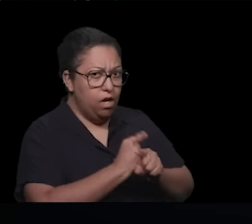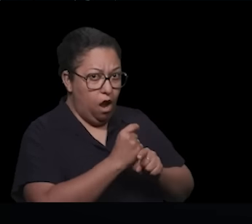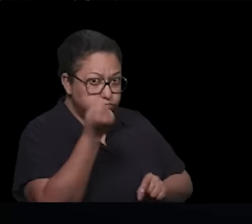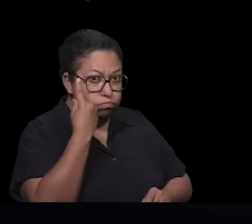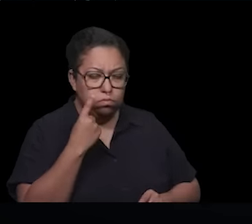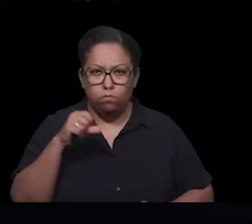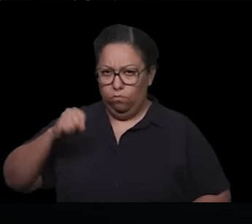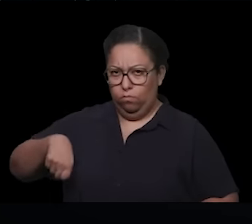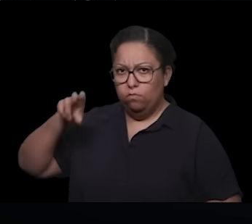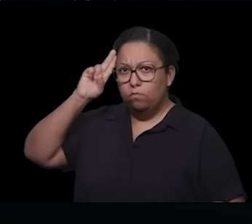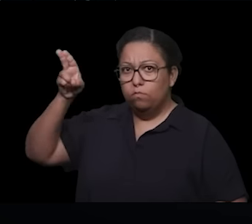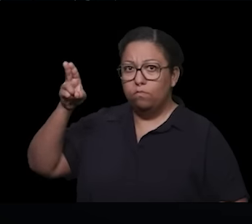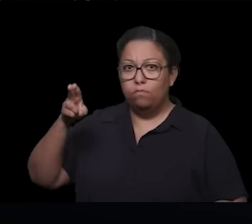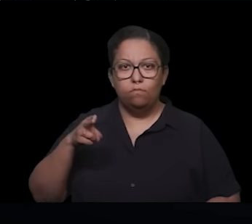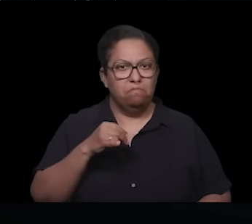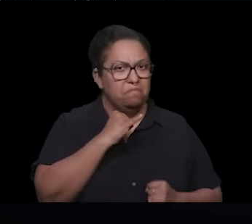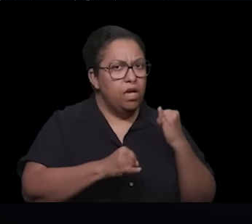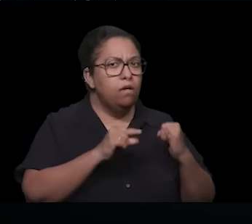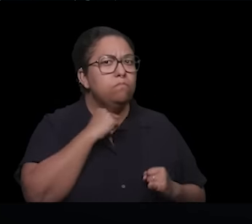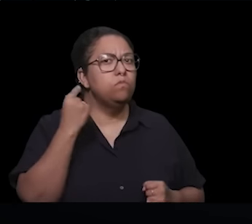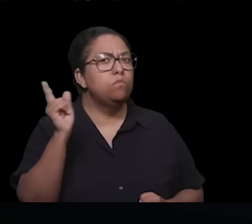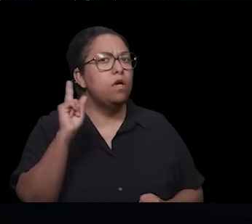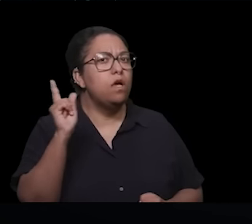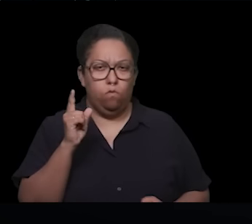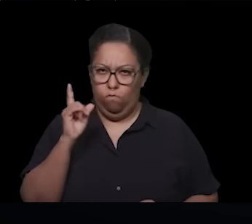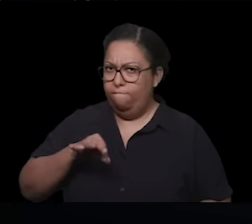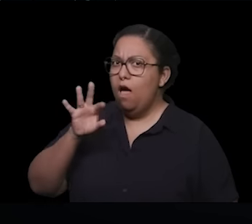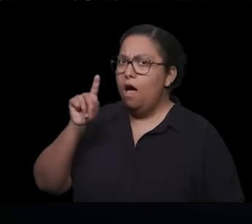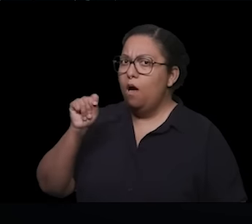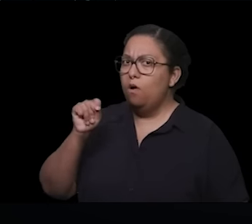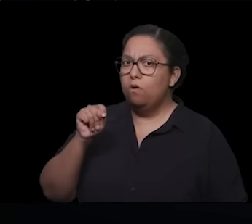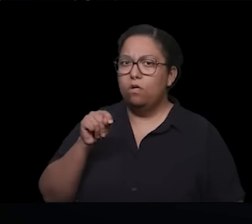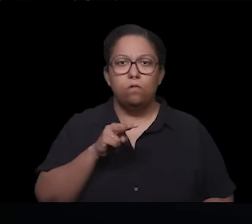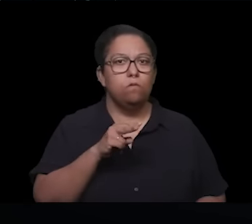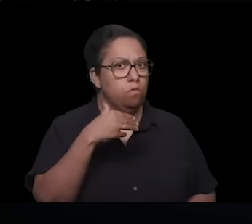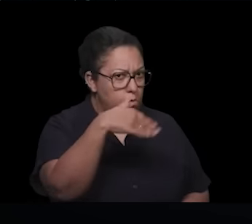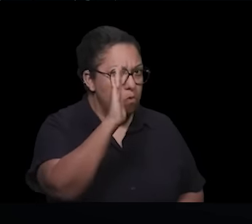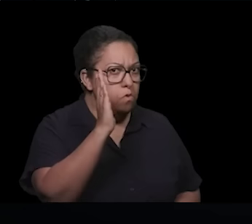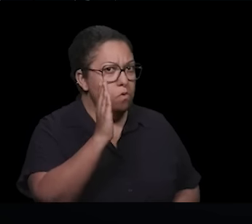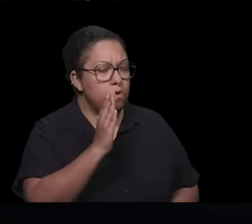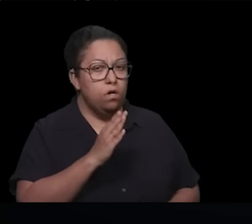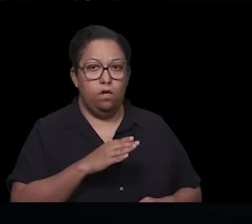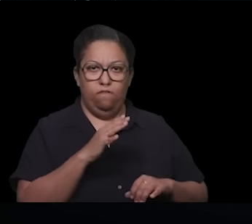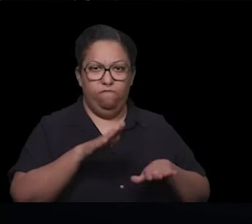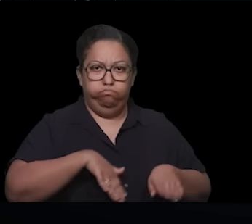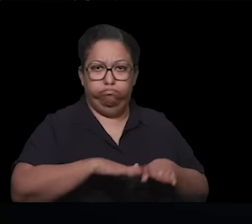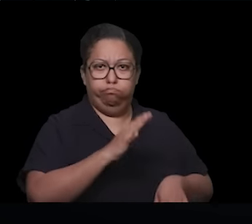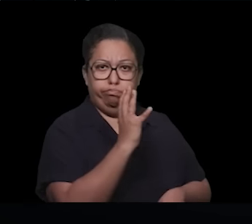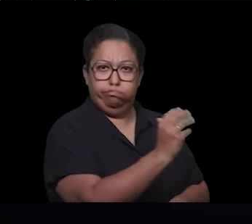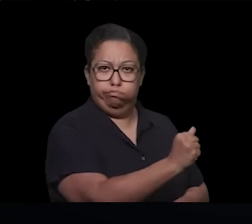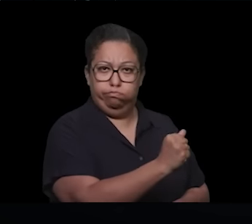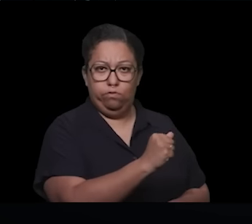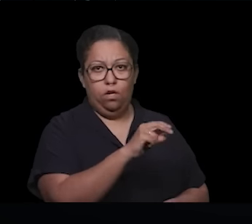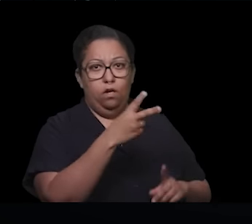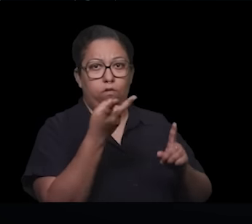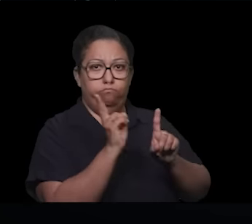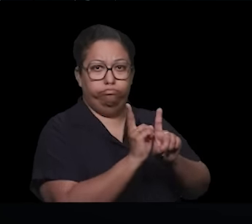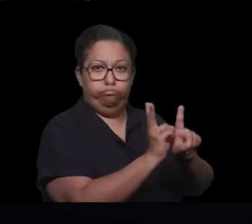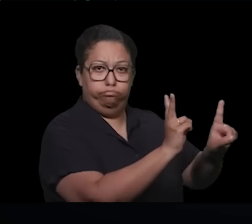guards, you understand? Sir. Laskin, the ministers, where are they? I'll find out. Go. You two